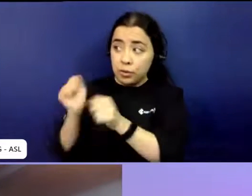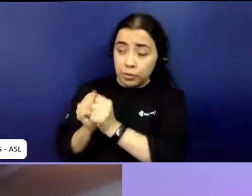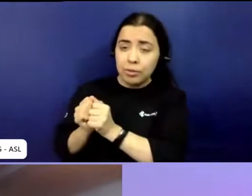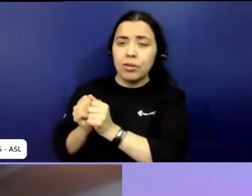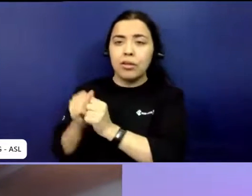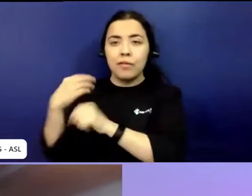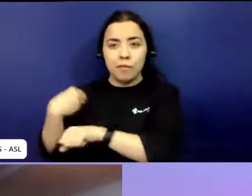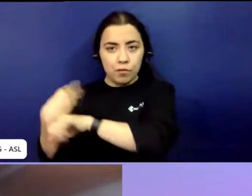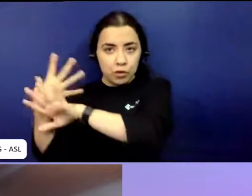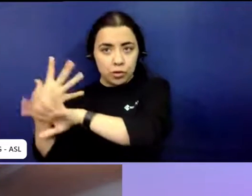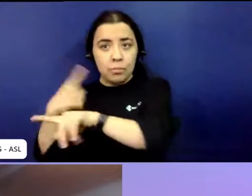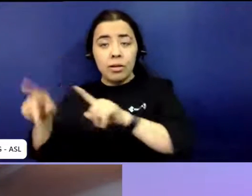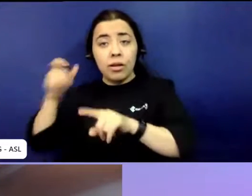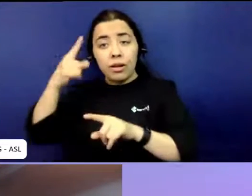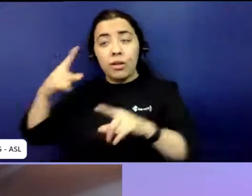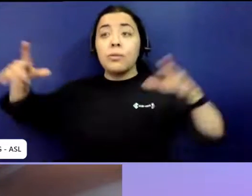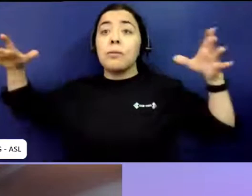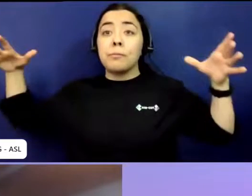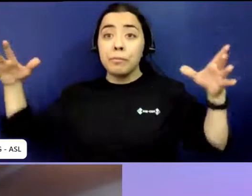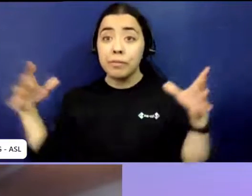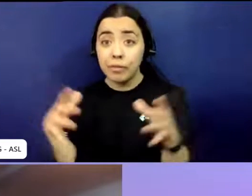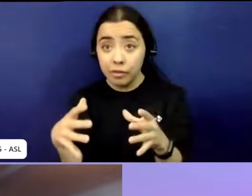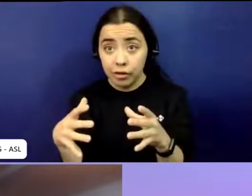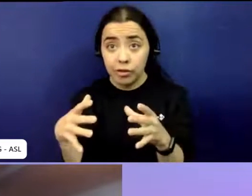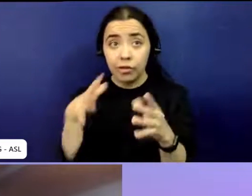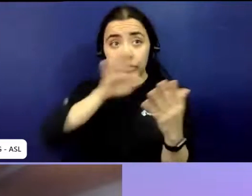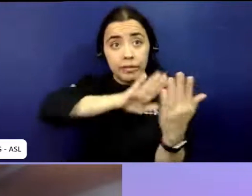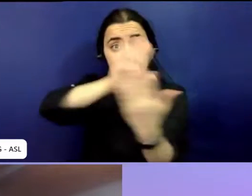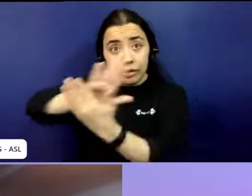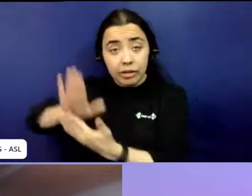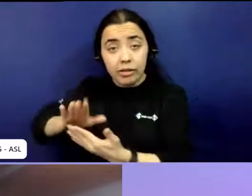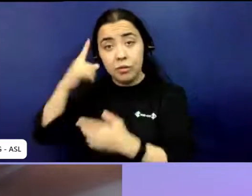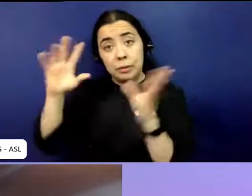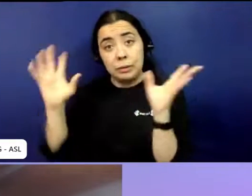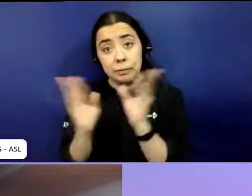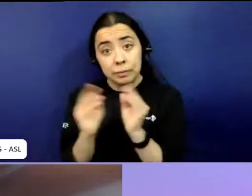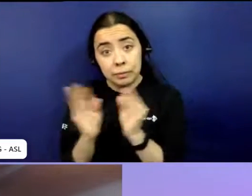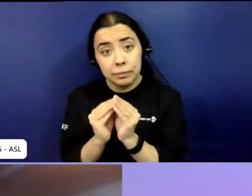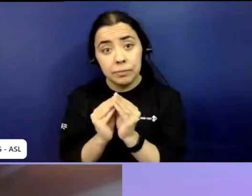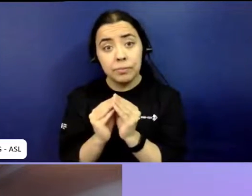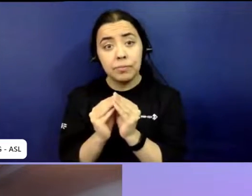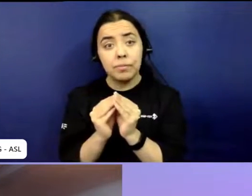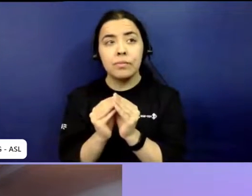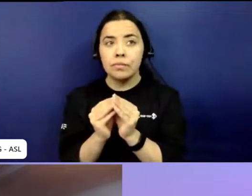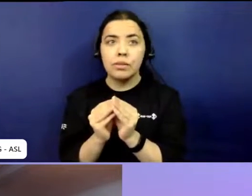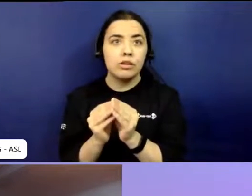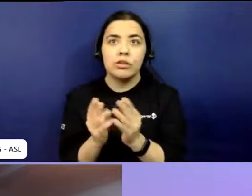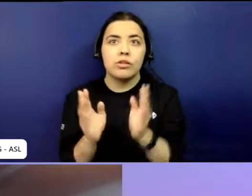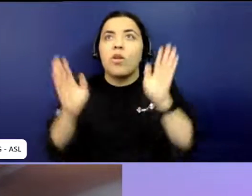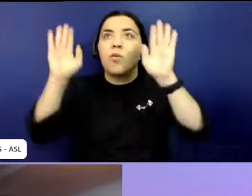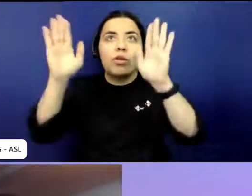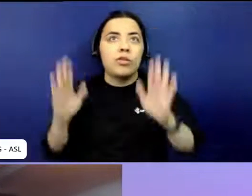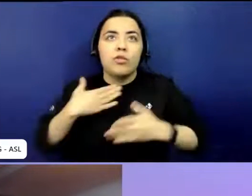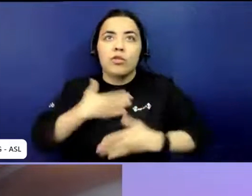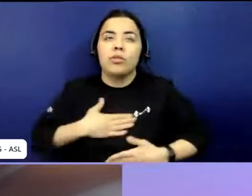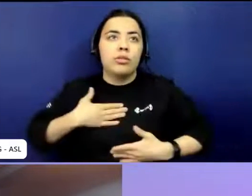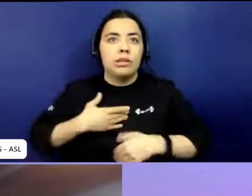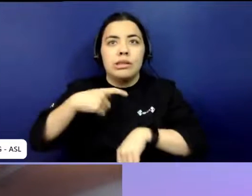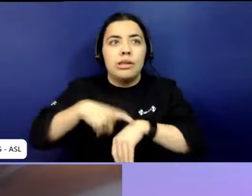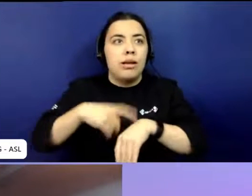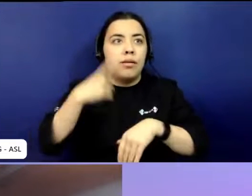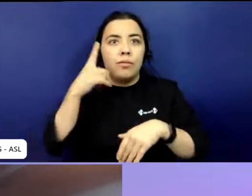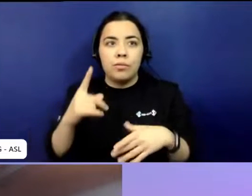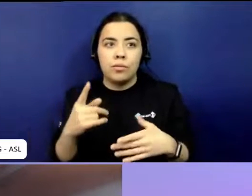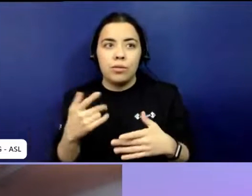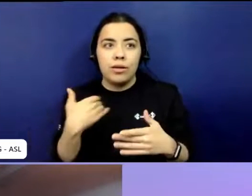virtual, when we do come together for these meetings, it's such a great time for us to just have